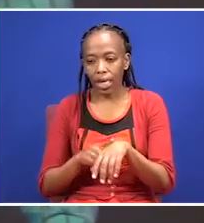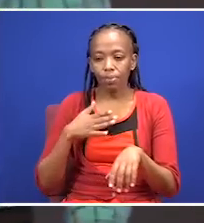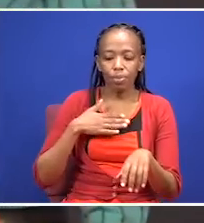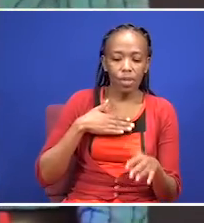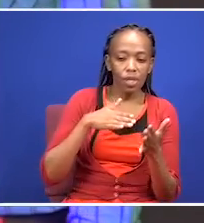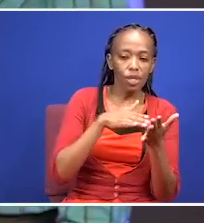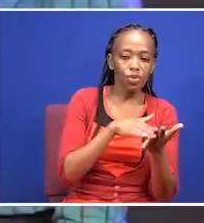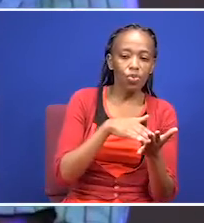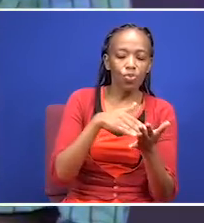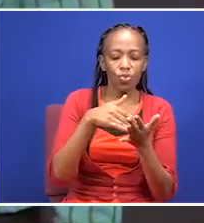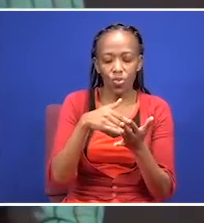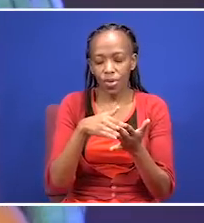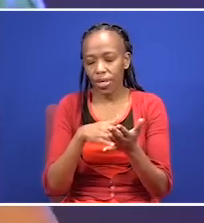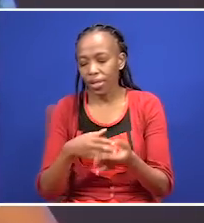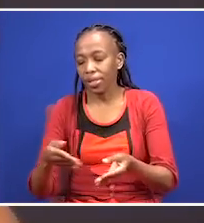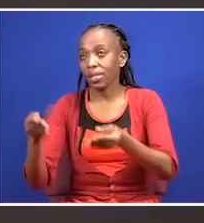me